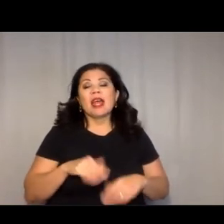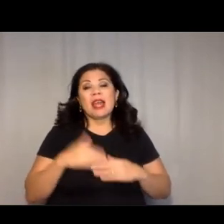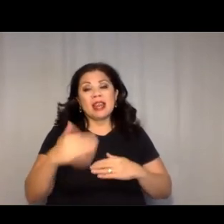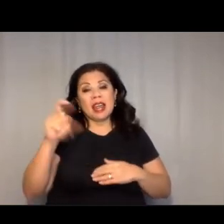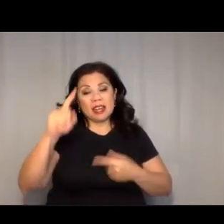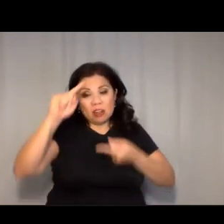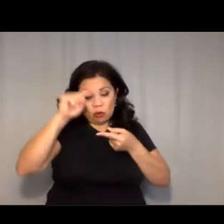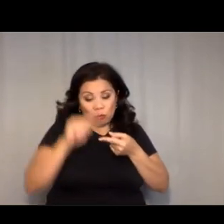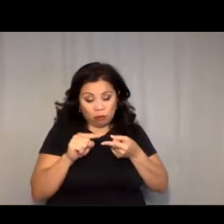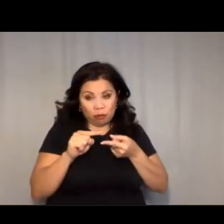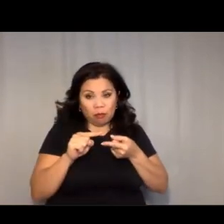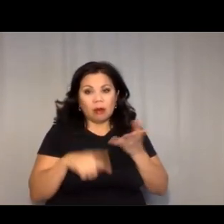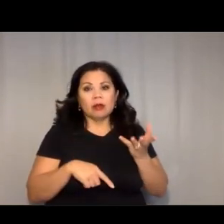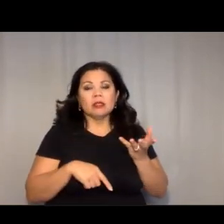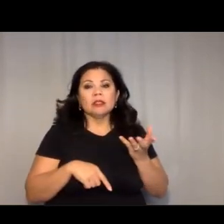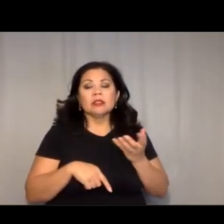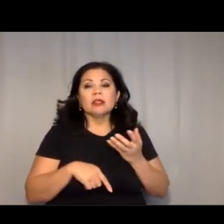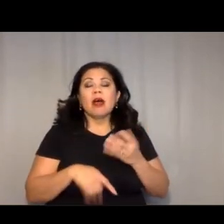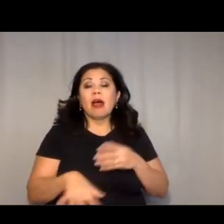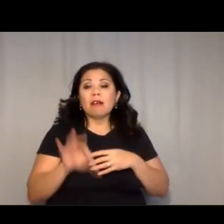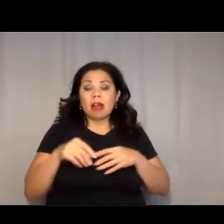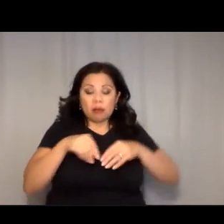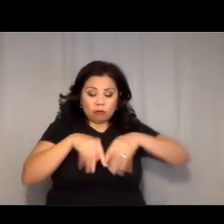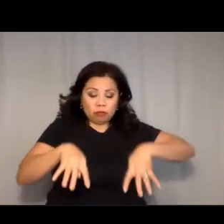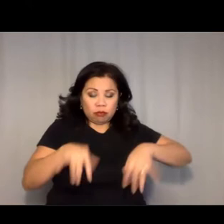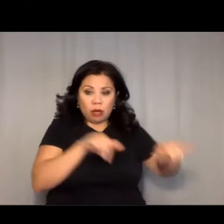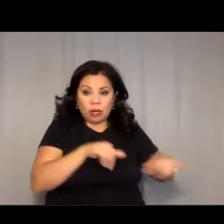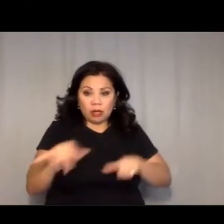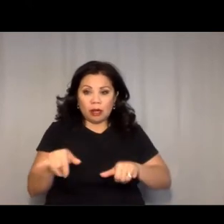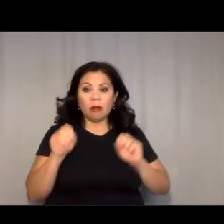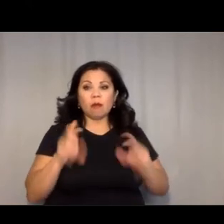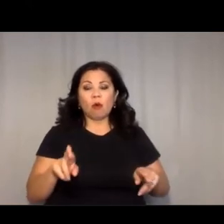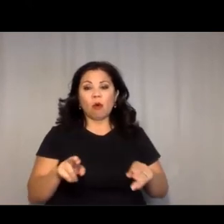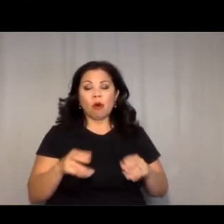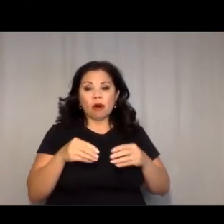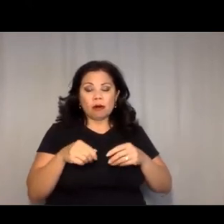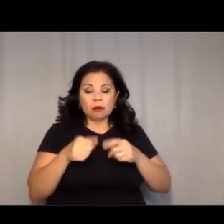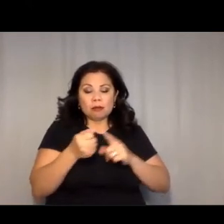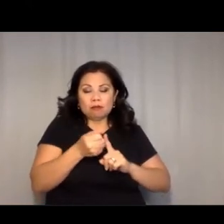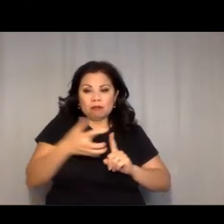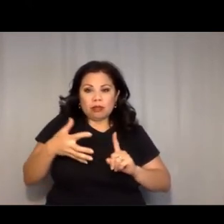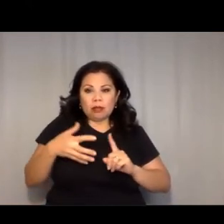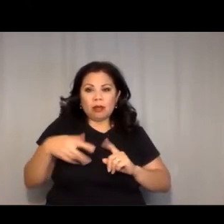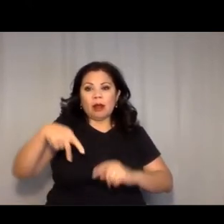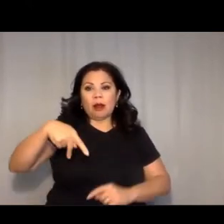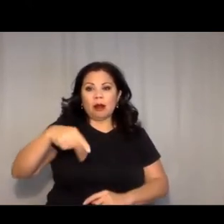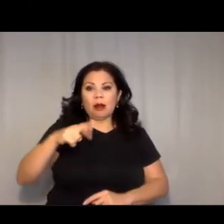common factor, or I can break it down into its primes. So 20,